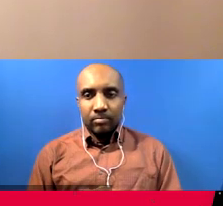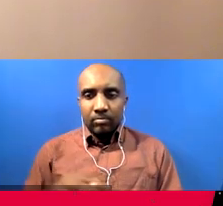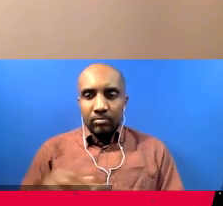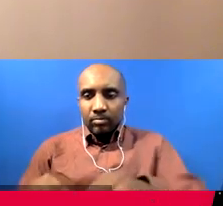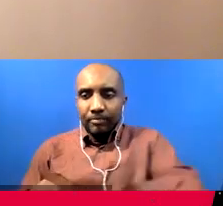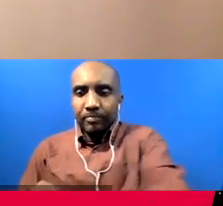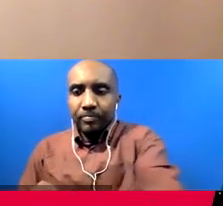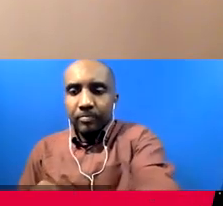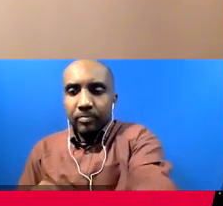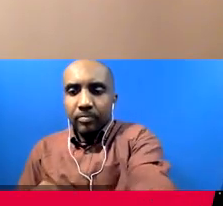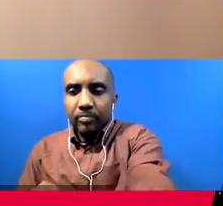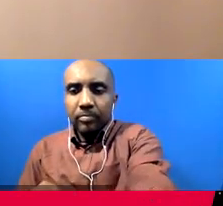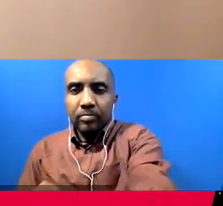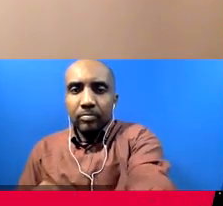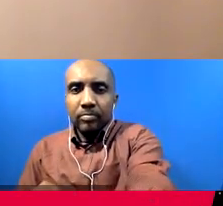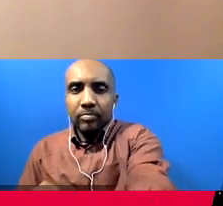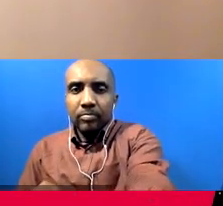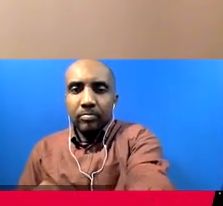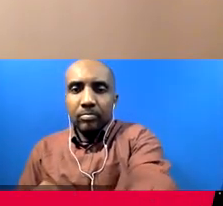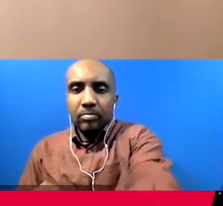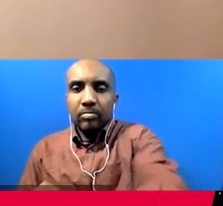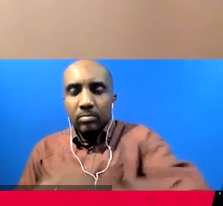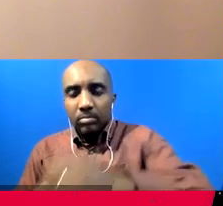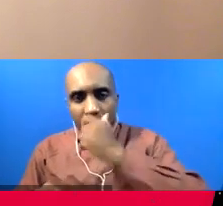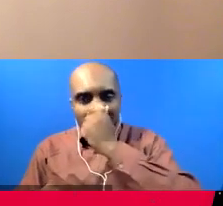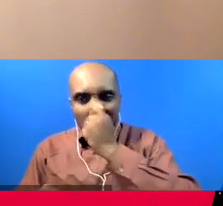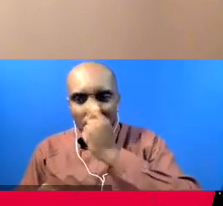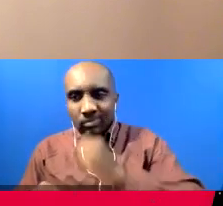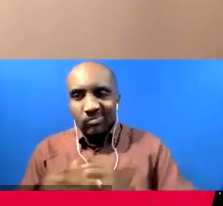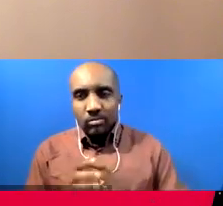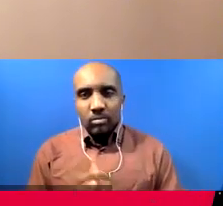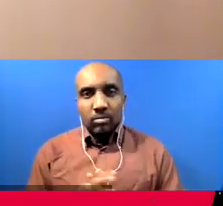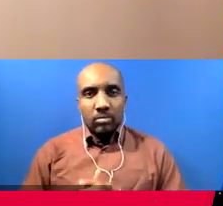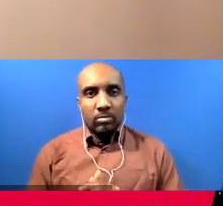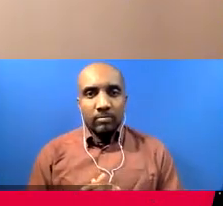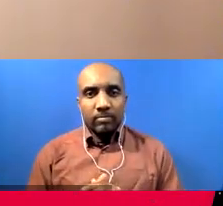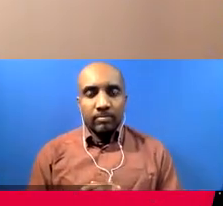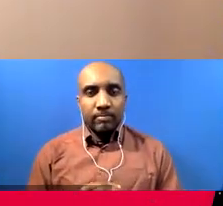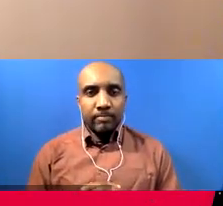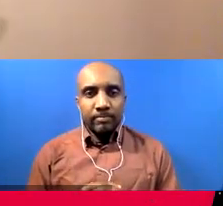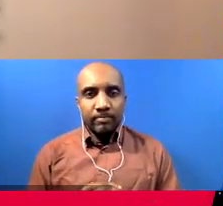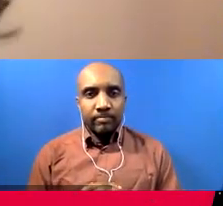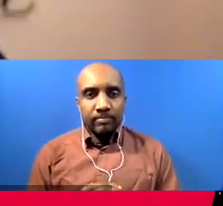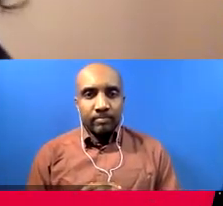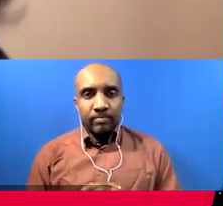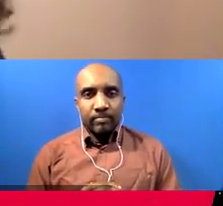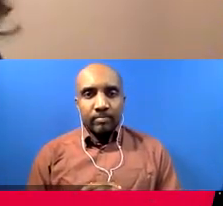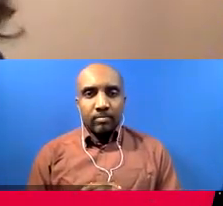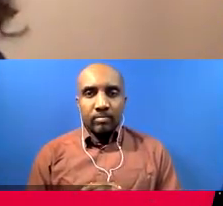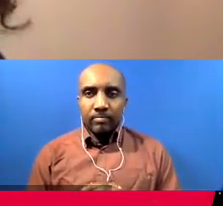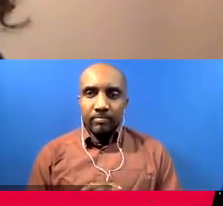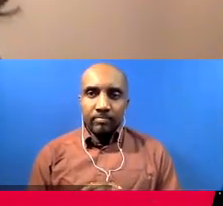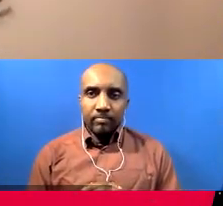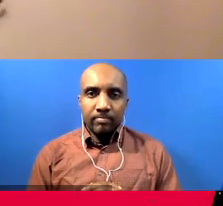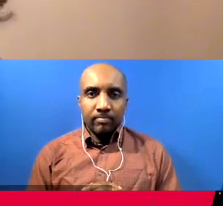and our environment. We wouldn't be here if it weren't for our environment, and like we need to take care of our environment. And we've not really been doing that for the last